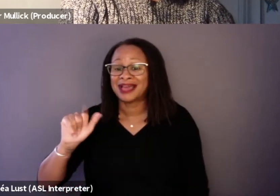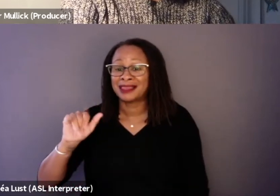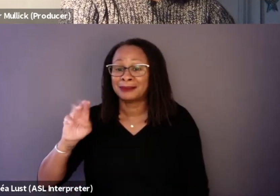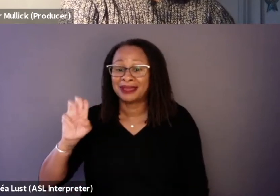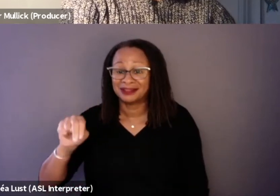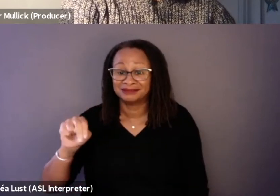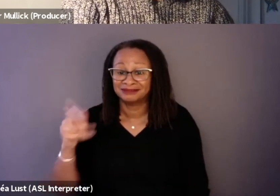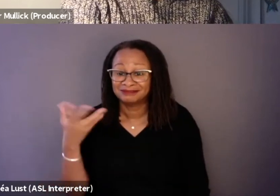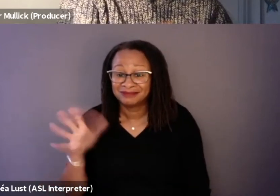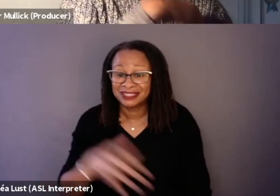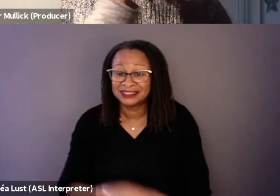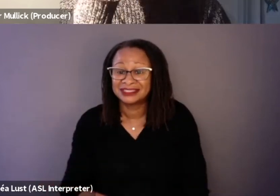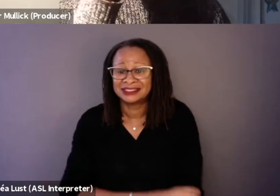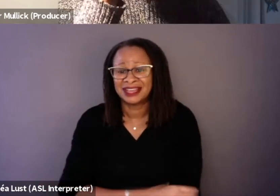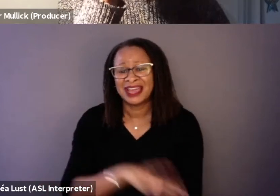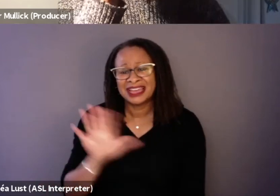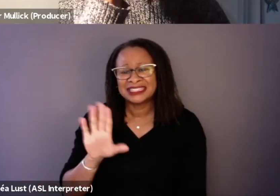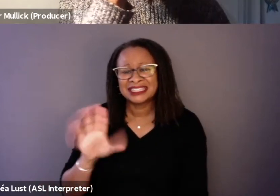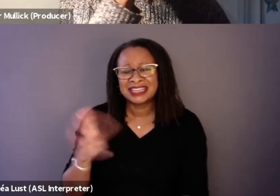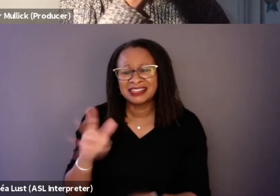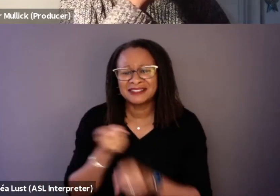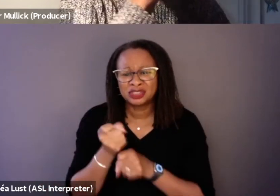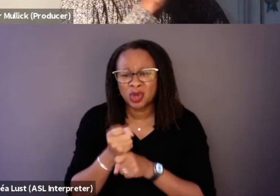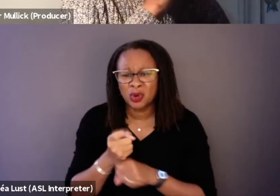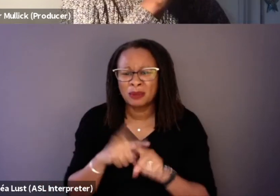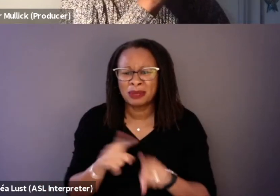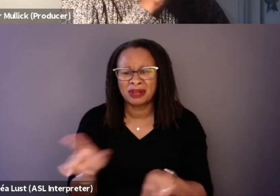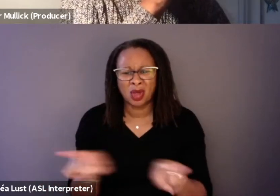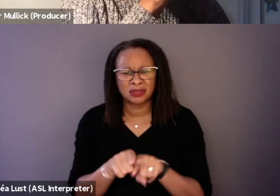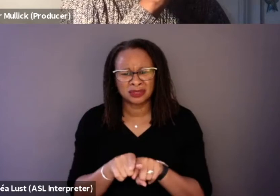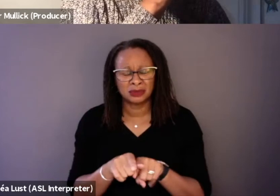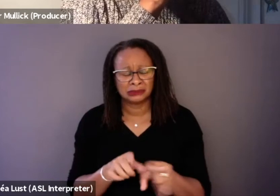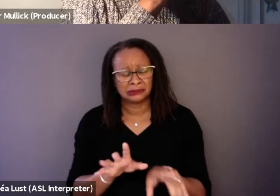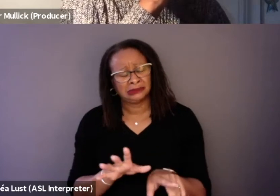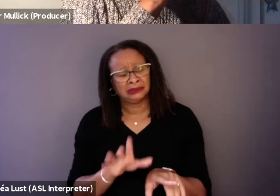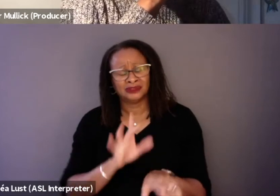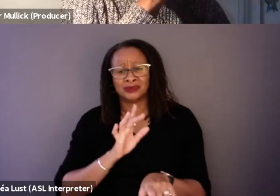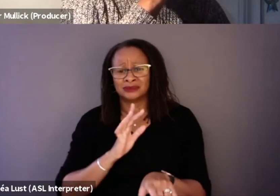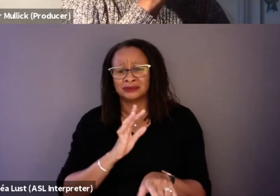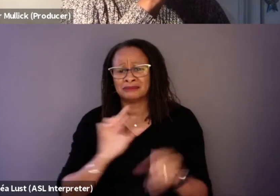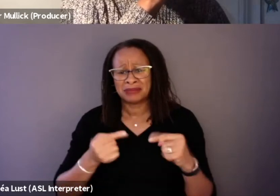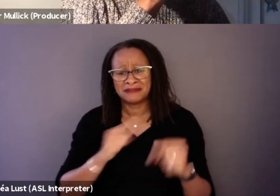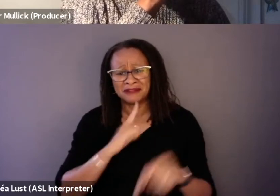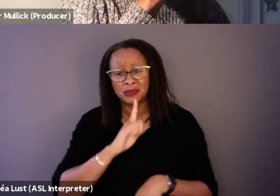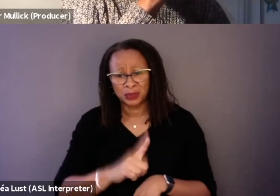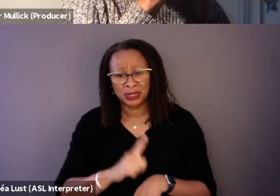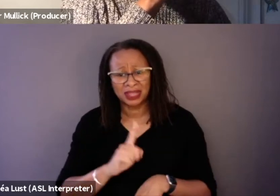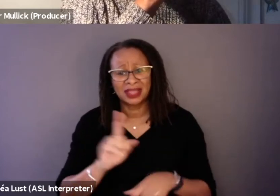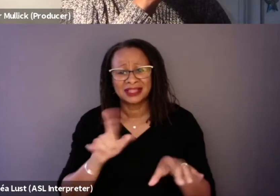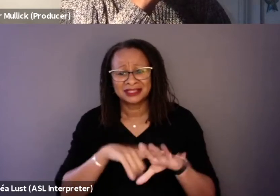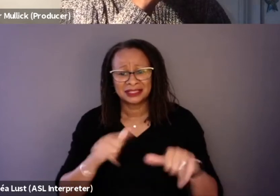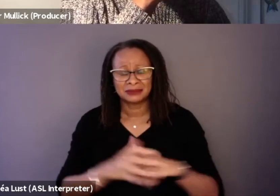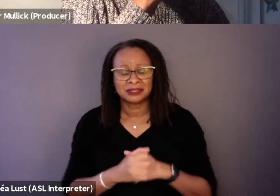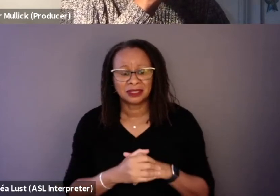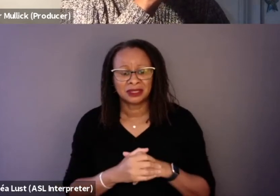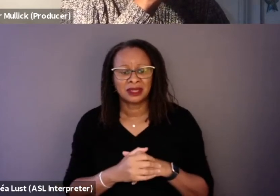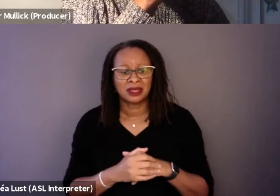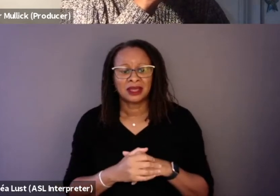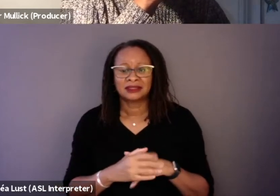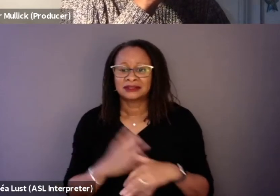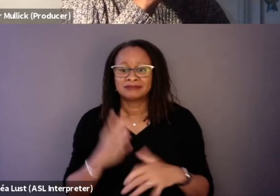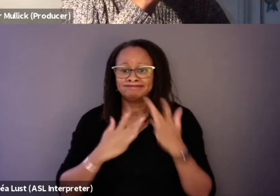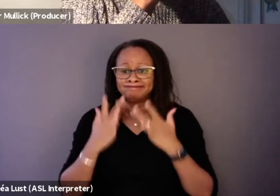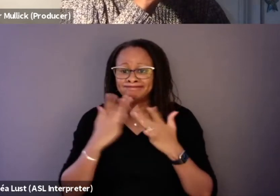it's kind of a joke, but it's also kind of real, right? I mean, that's the kind of lack of